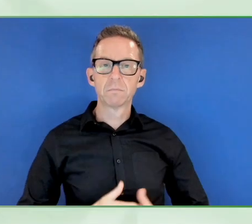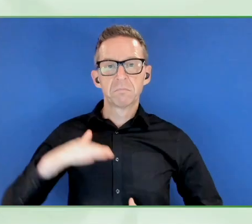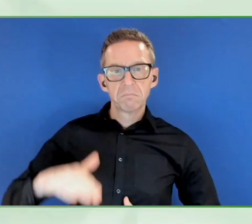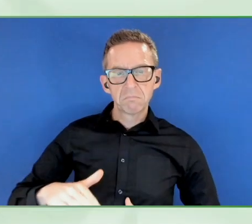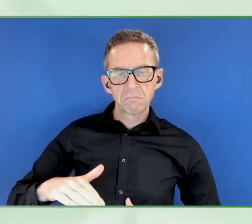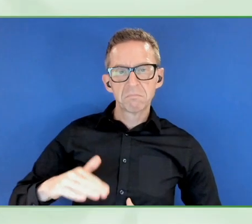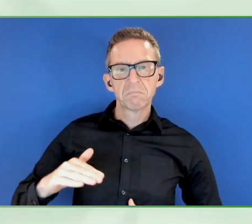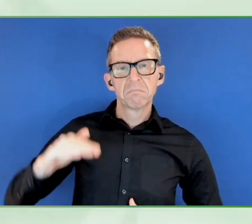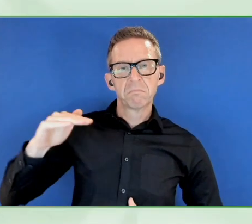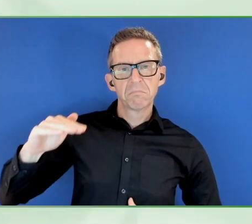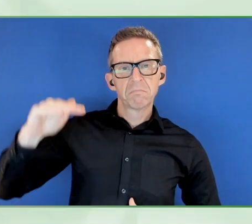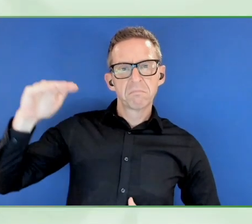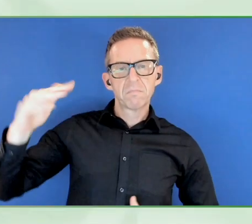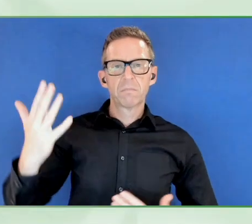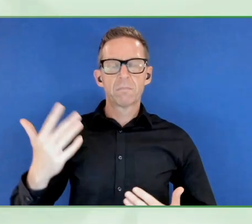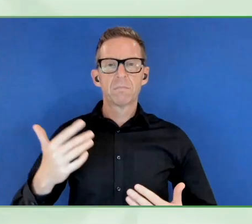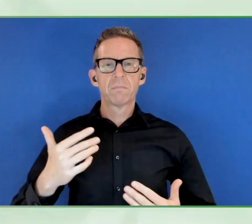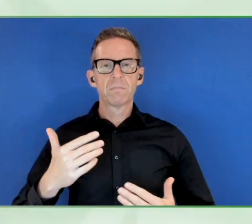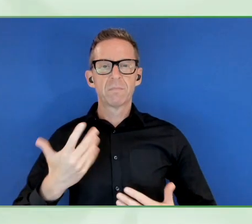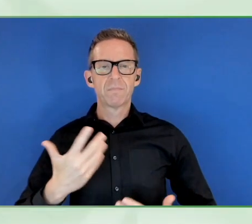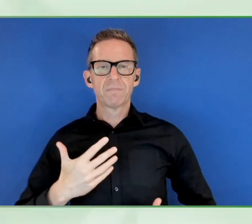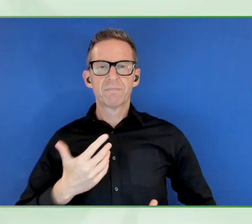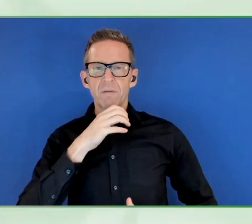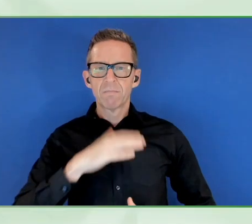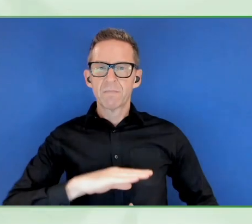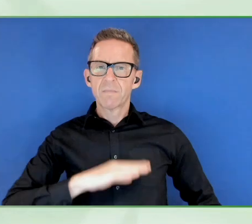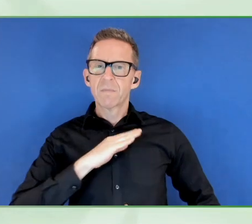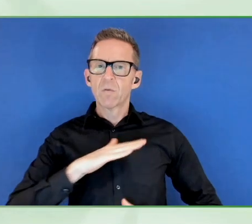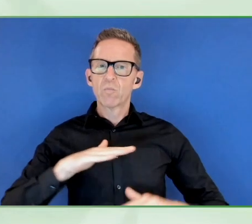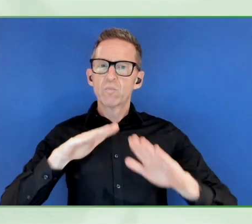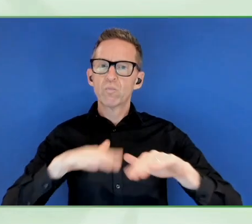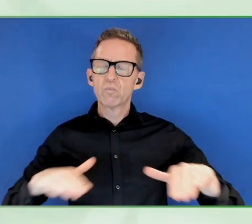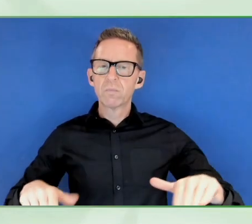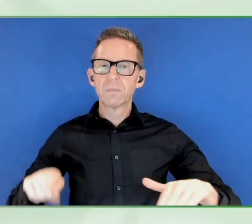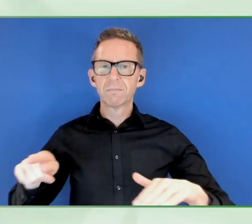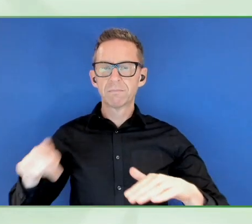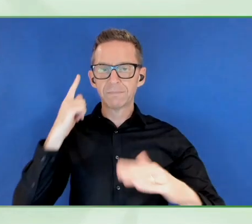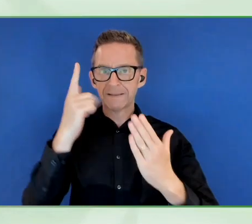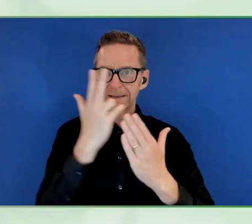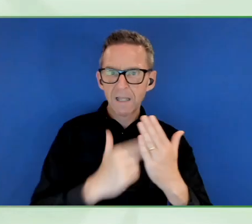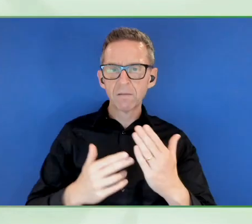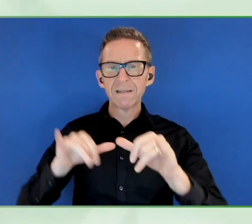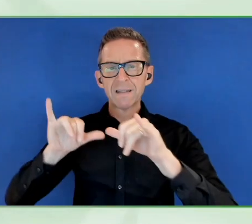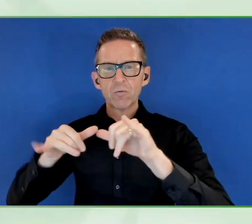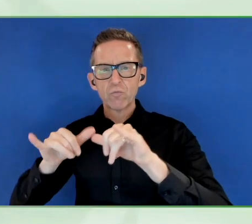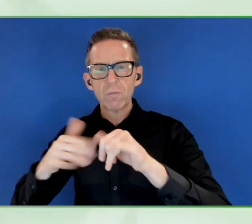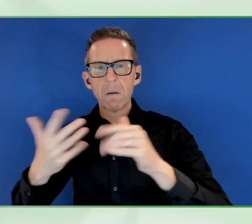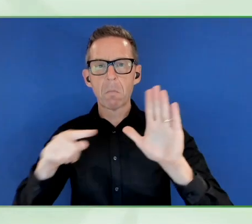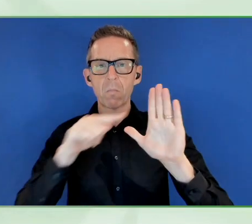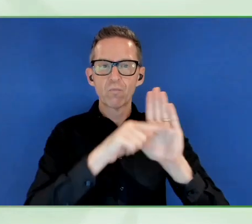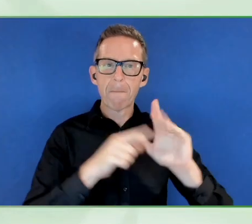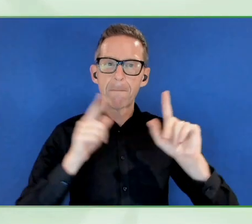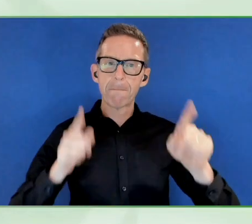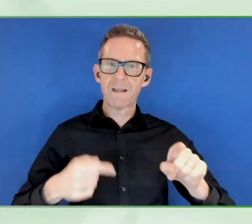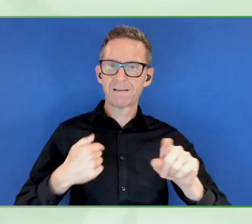for design courses, for engineering programs. We have to start teaching accessibility, and if IAAP is able to